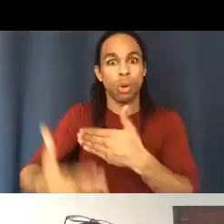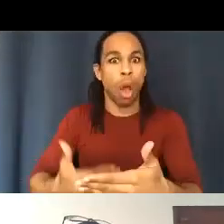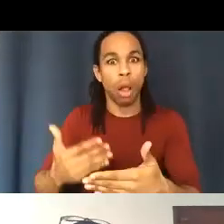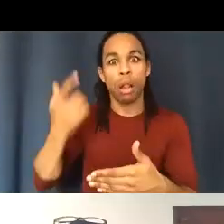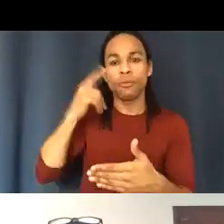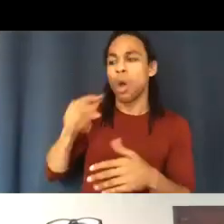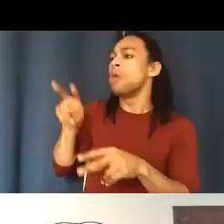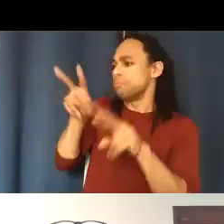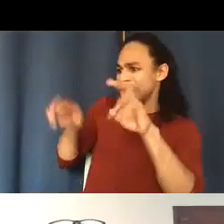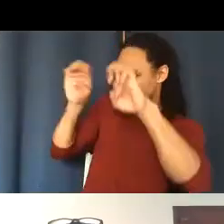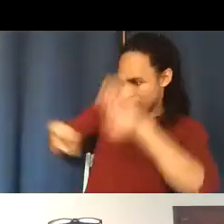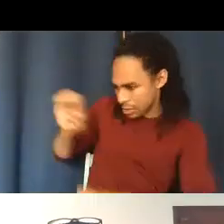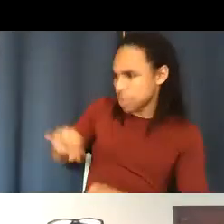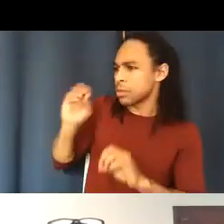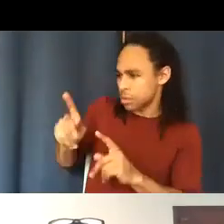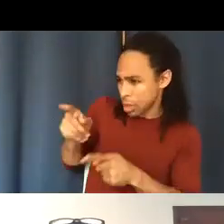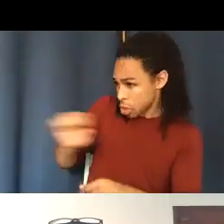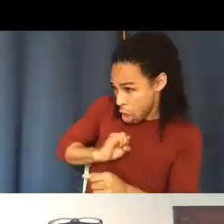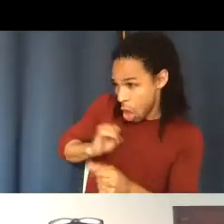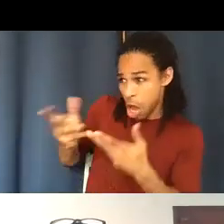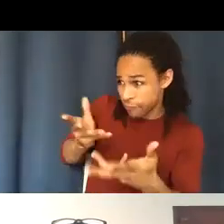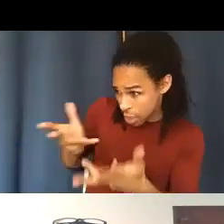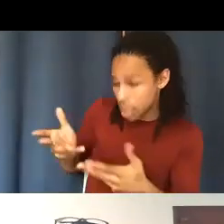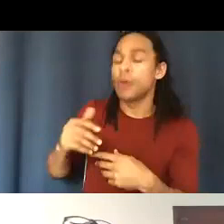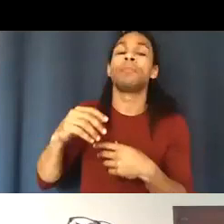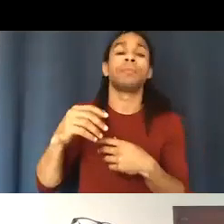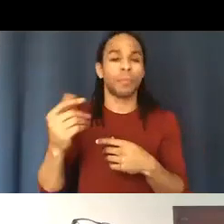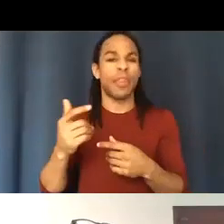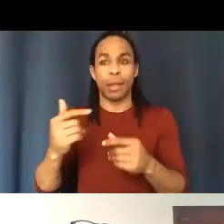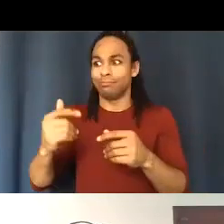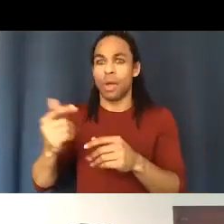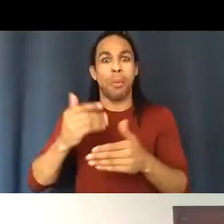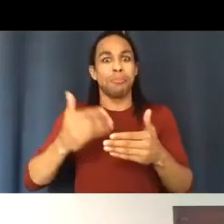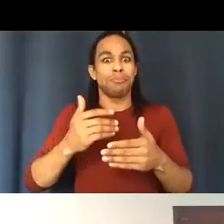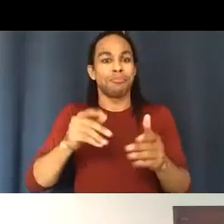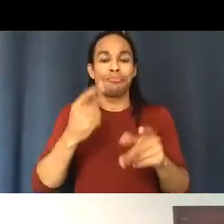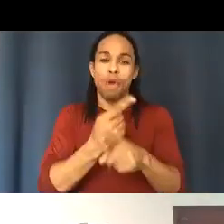social mobilizers. They go to the community, do house-to-house education, and identify